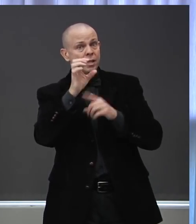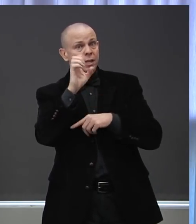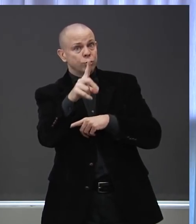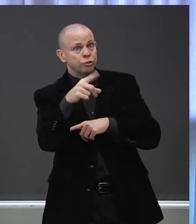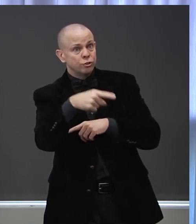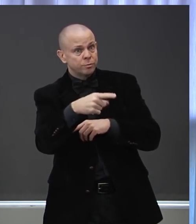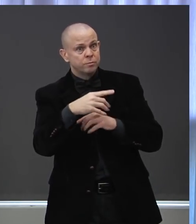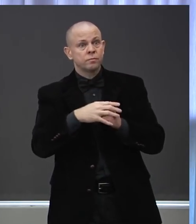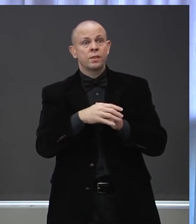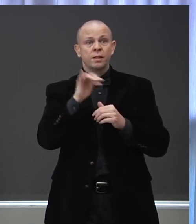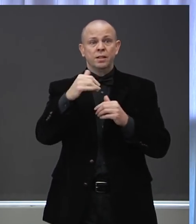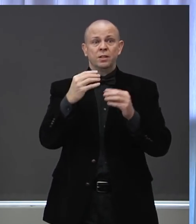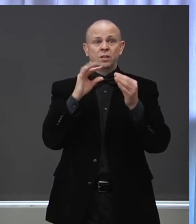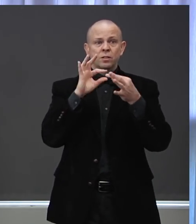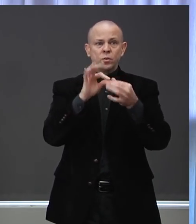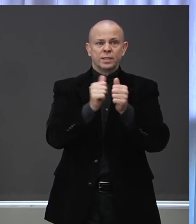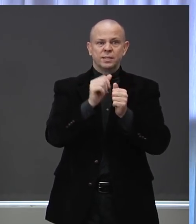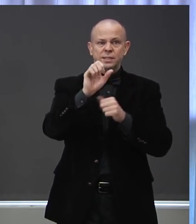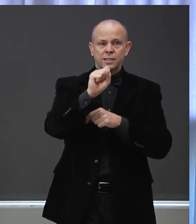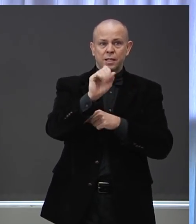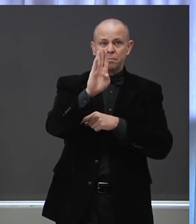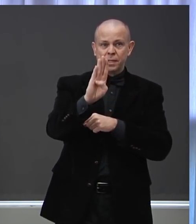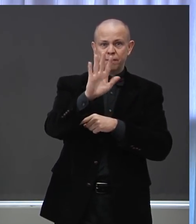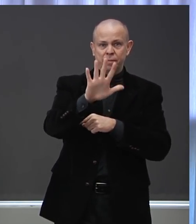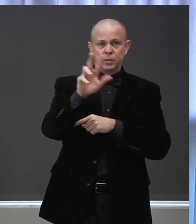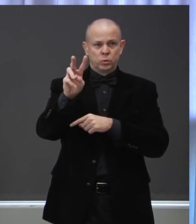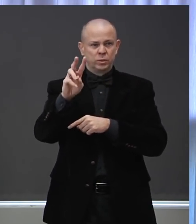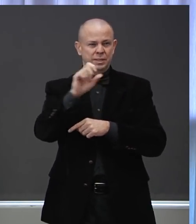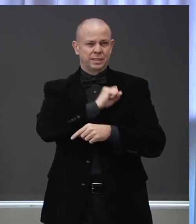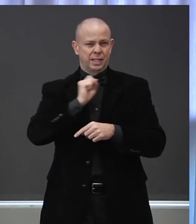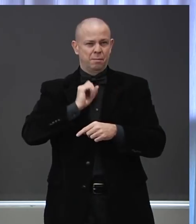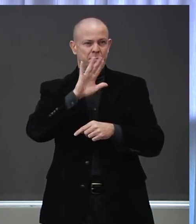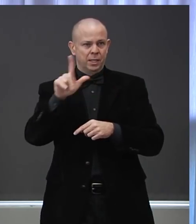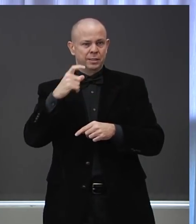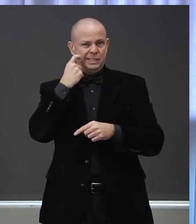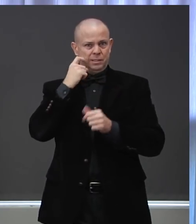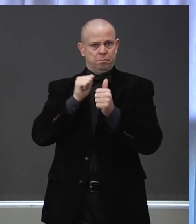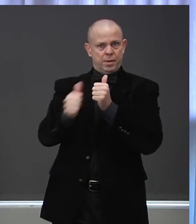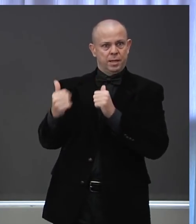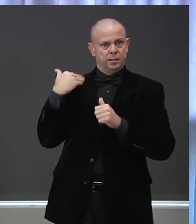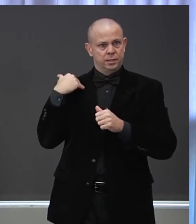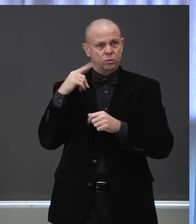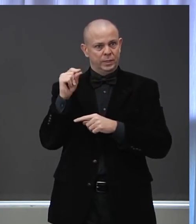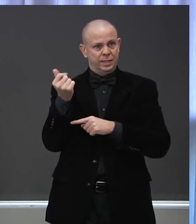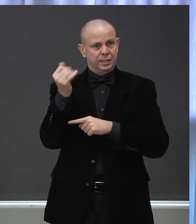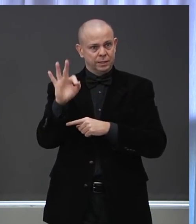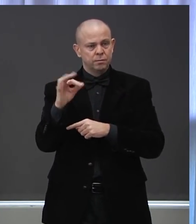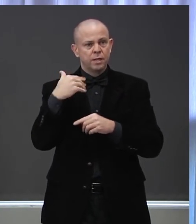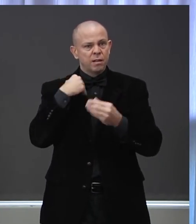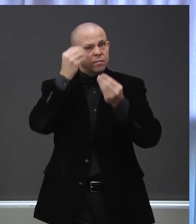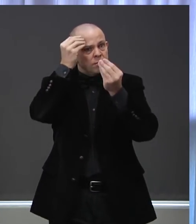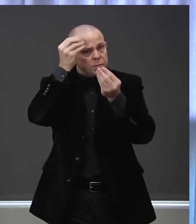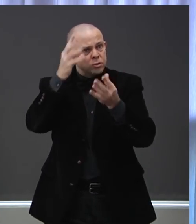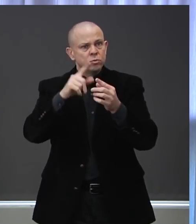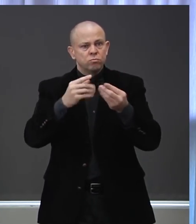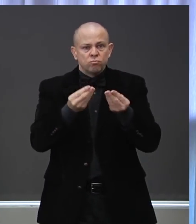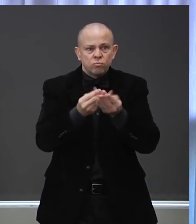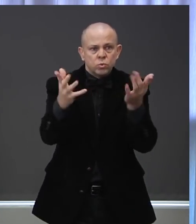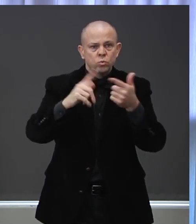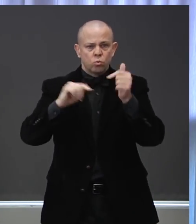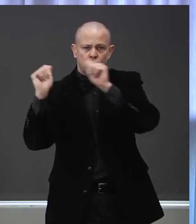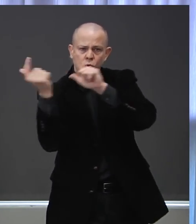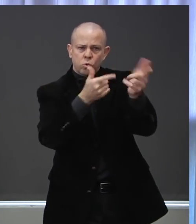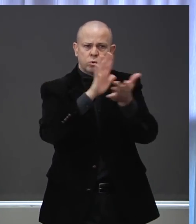Senate Bill 52 that was passed by the 2019 legislature, put out information to all school districts who are required